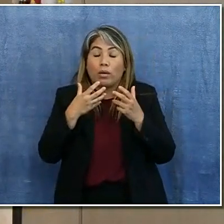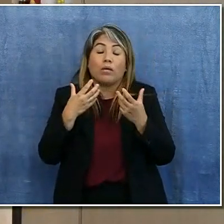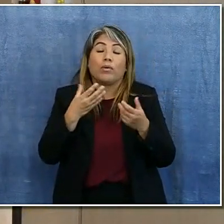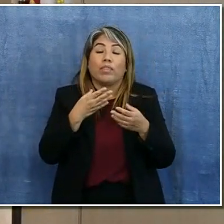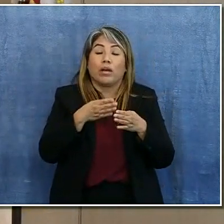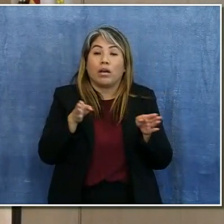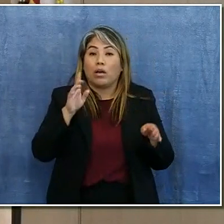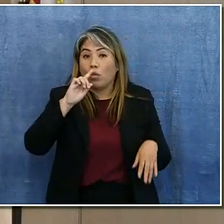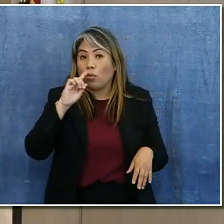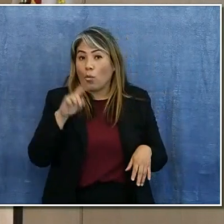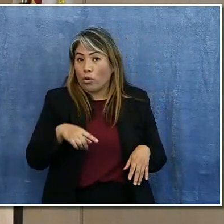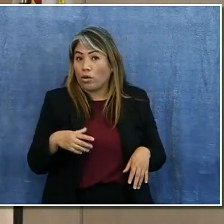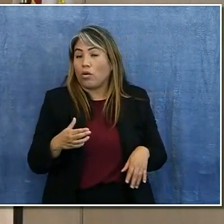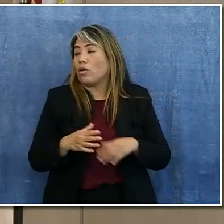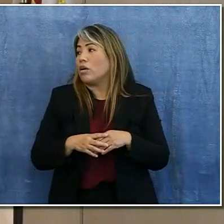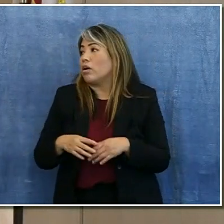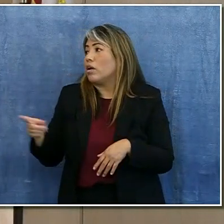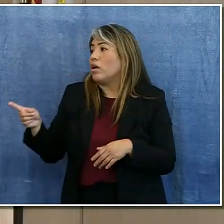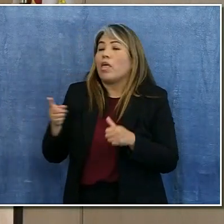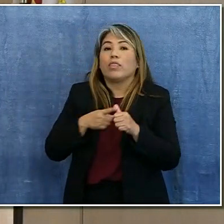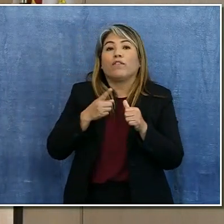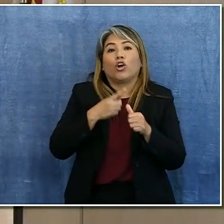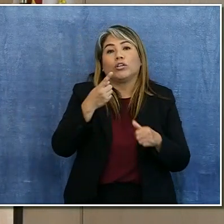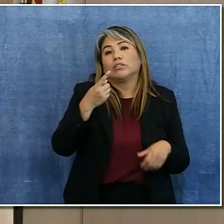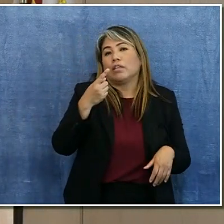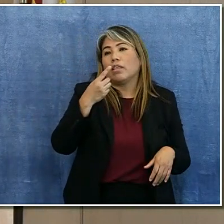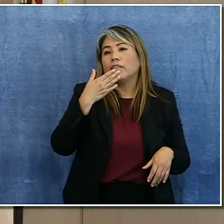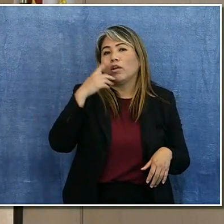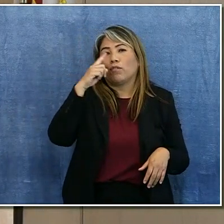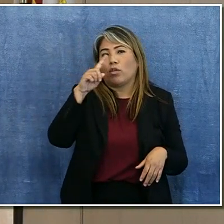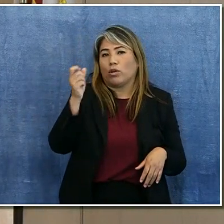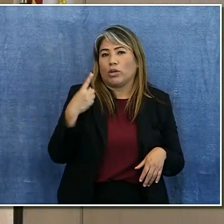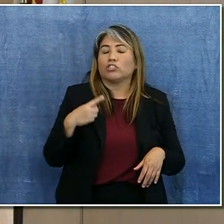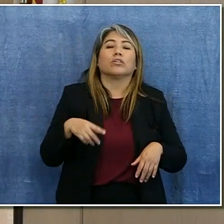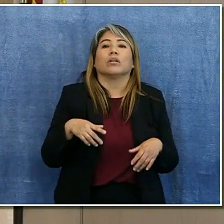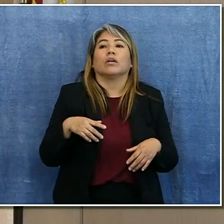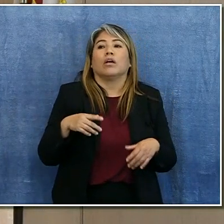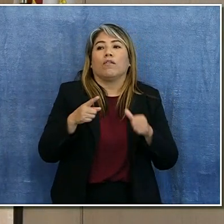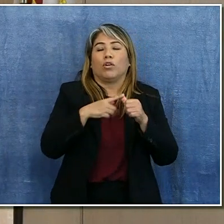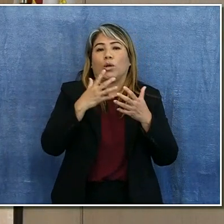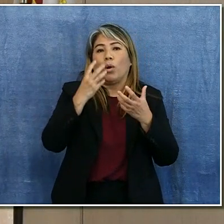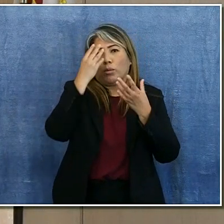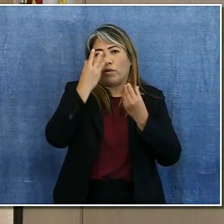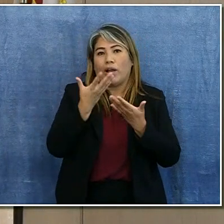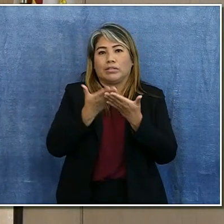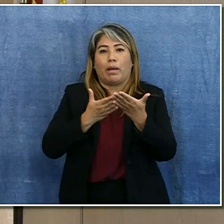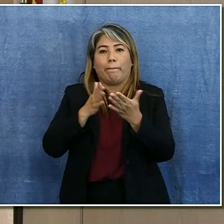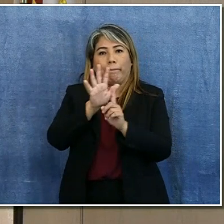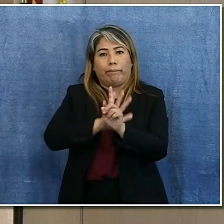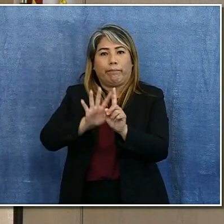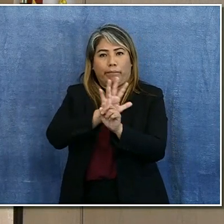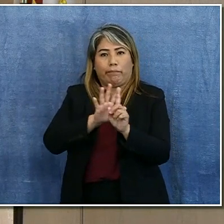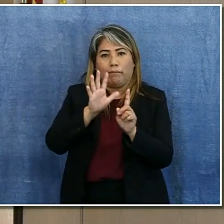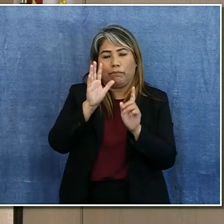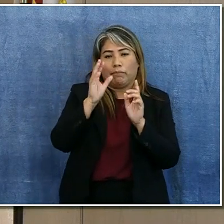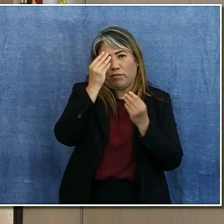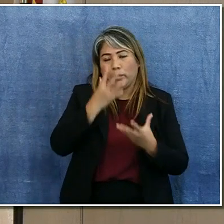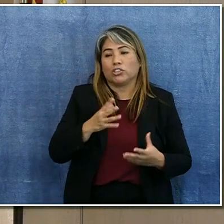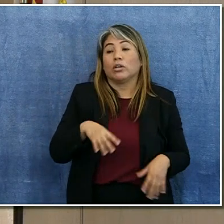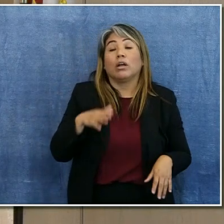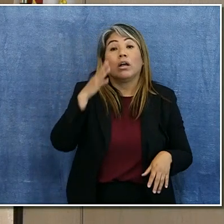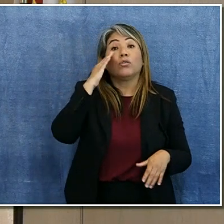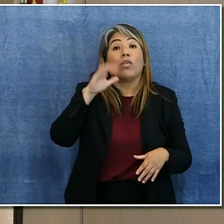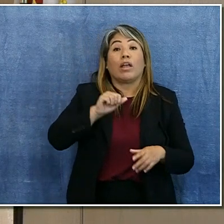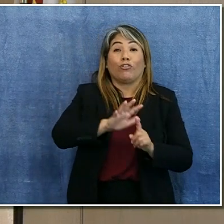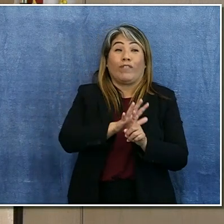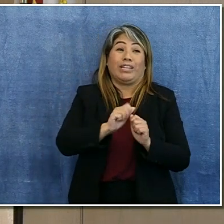order? So first, thank you for the question. And first, I'd just like to provide some context. As everyone knows,